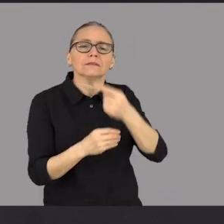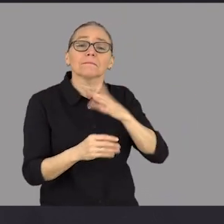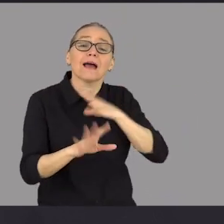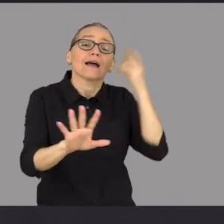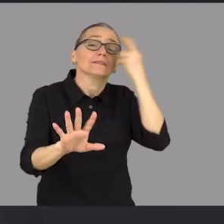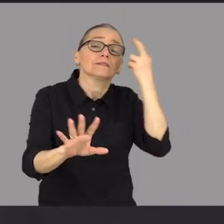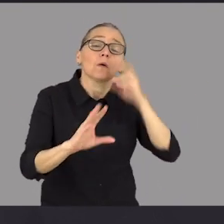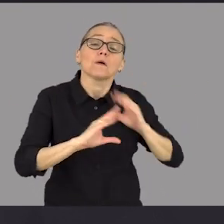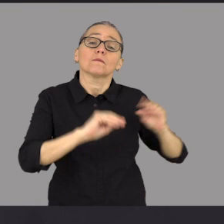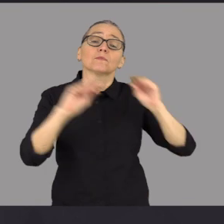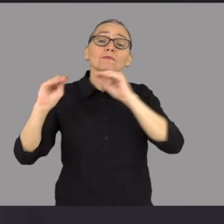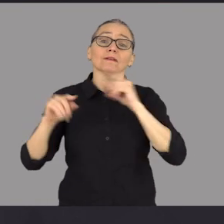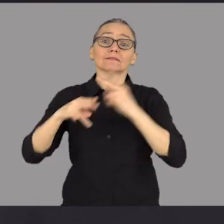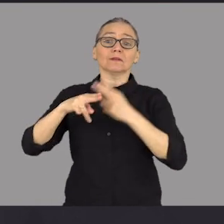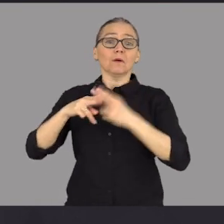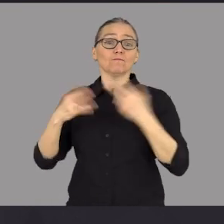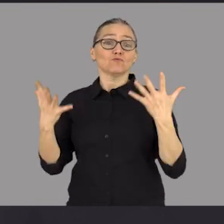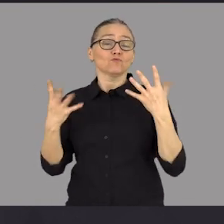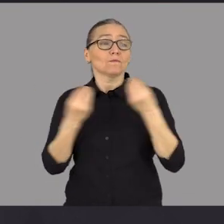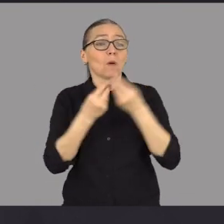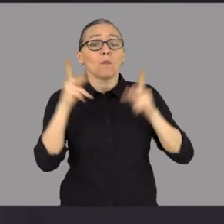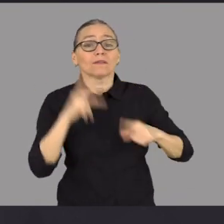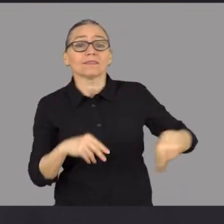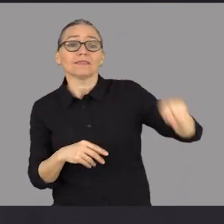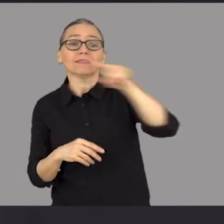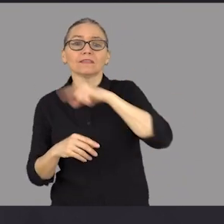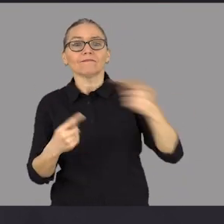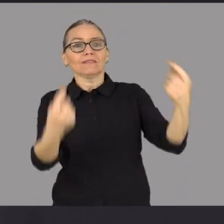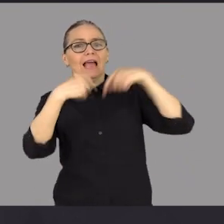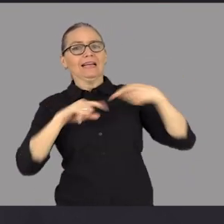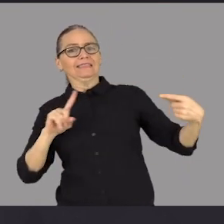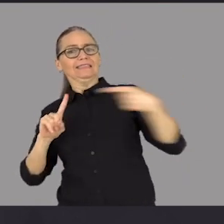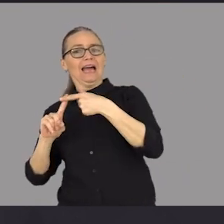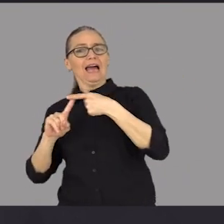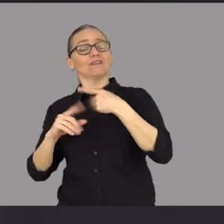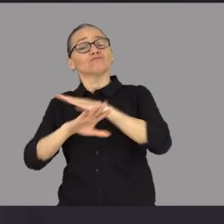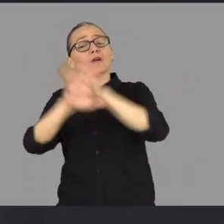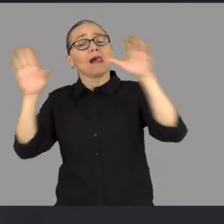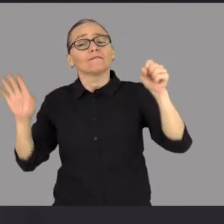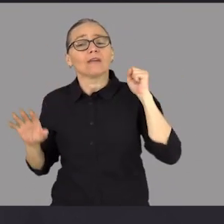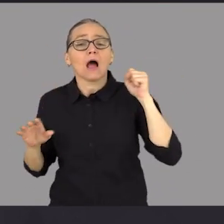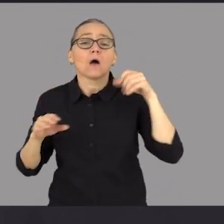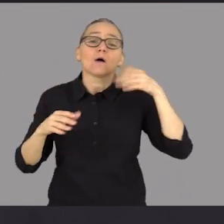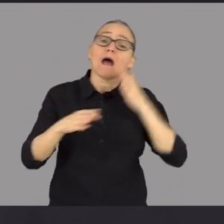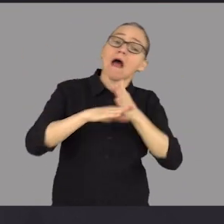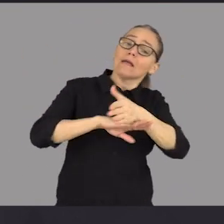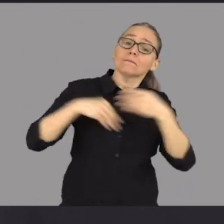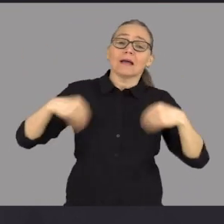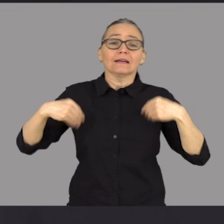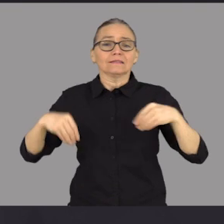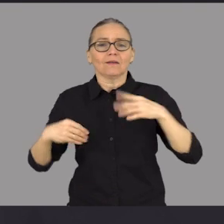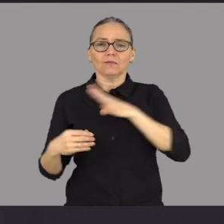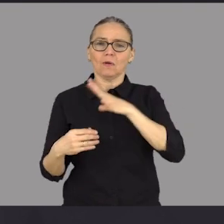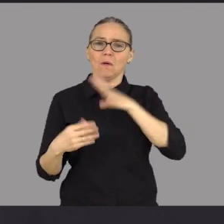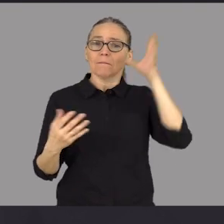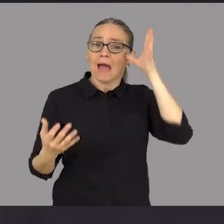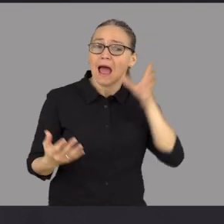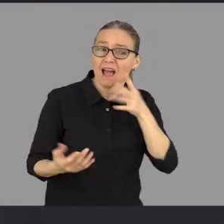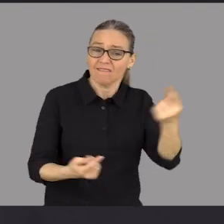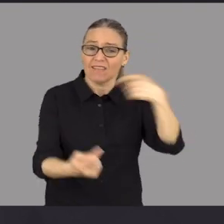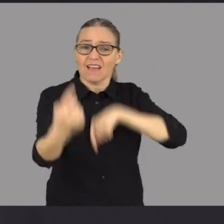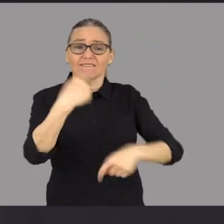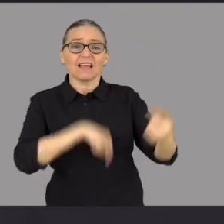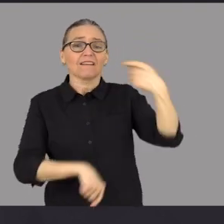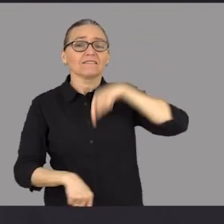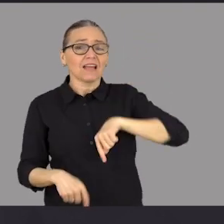through HDCS, but because of our reputation, we do get a lot of people coming in and asking directly. Usually I'll talk to